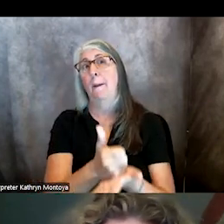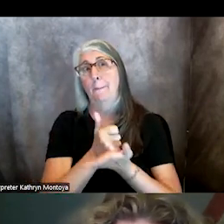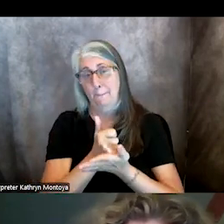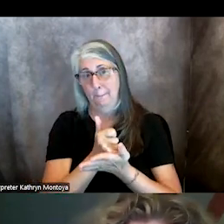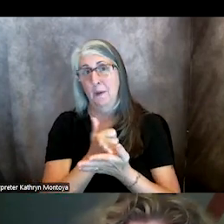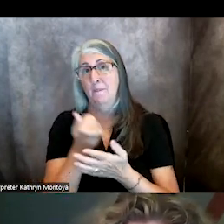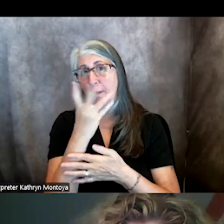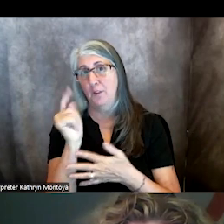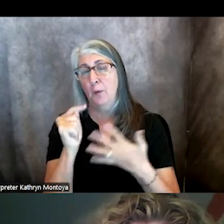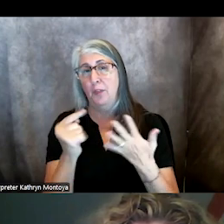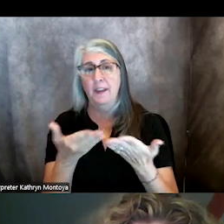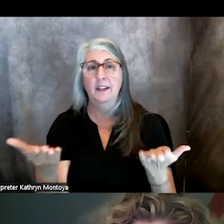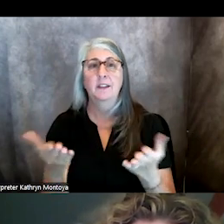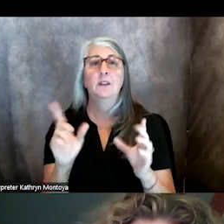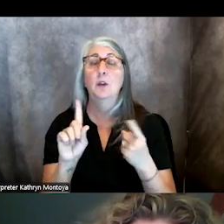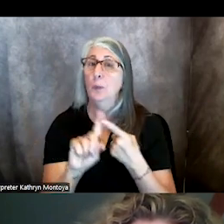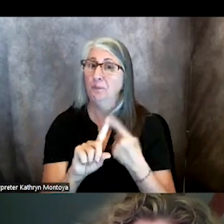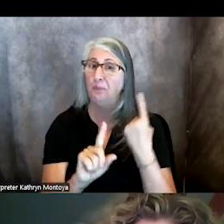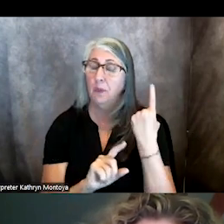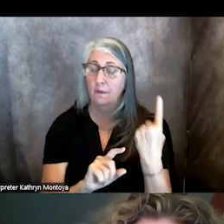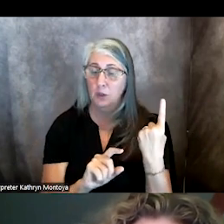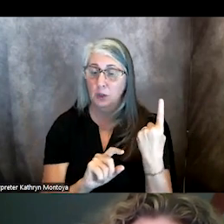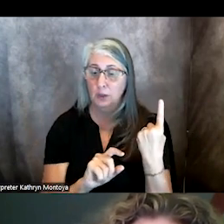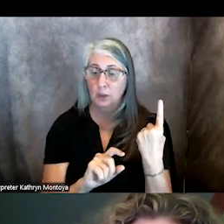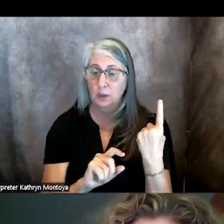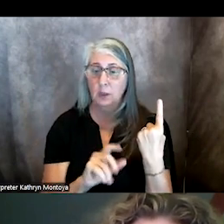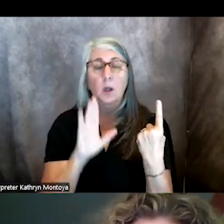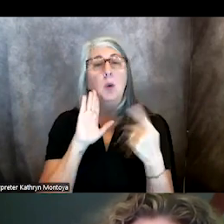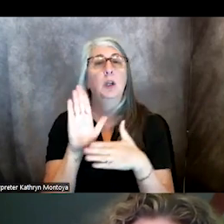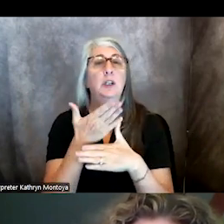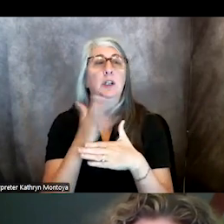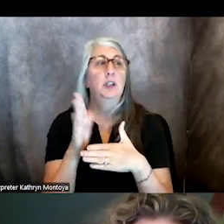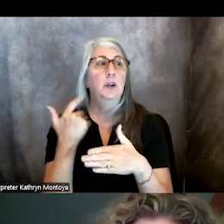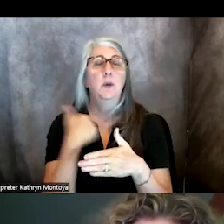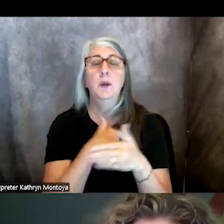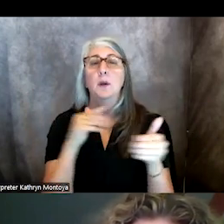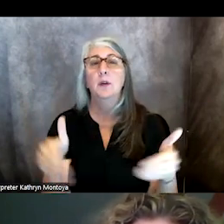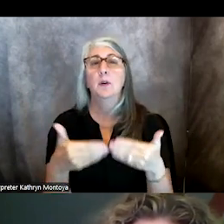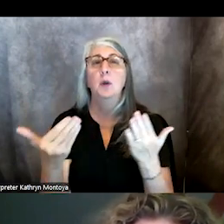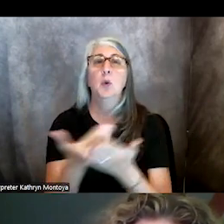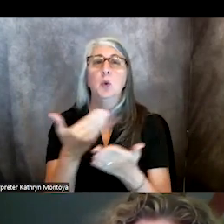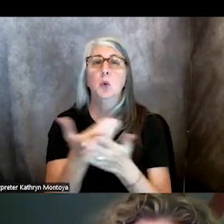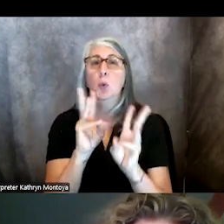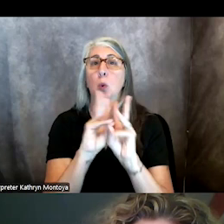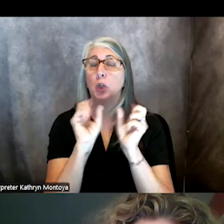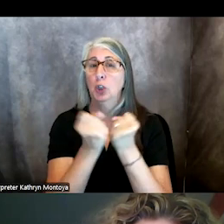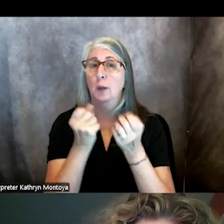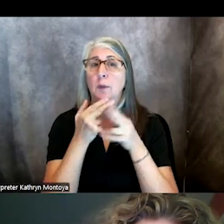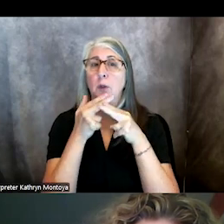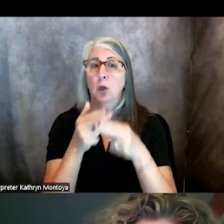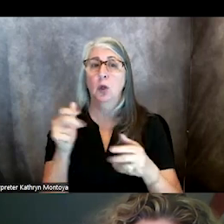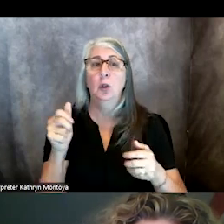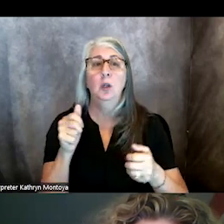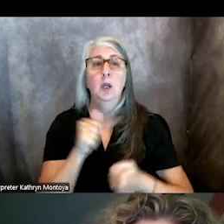on a couple of things. So first, wanting to share that we are introducing a new workshop. It's called Addressing Behavioral